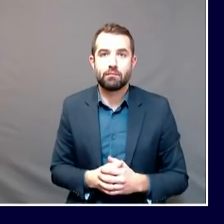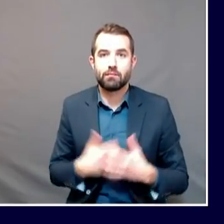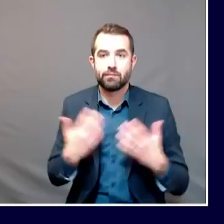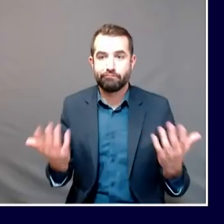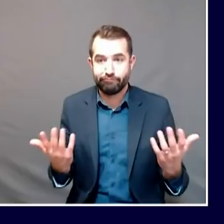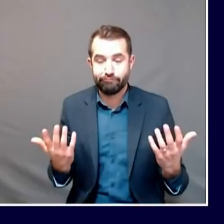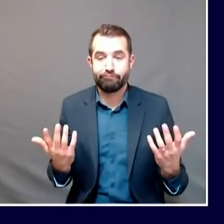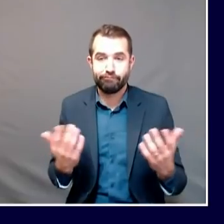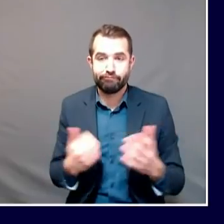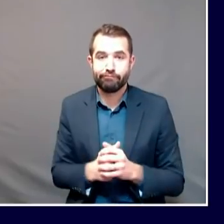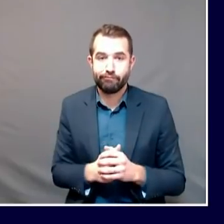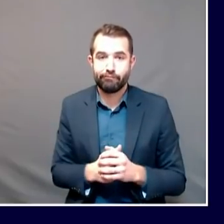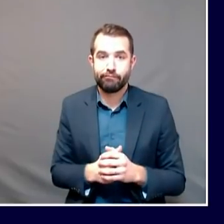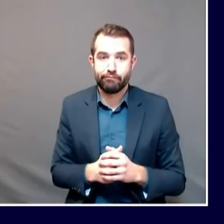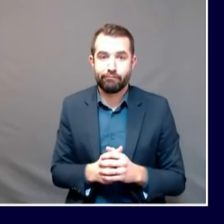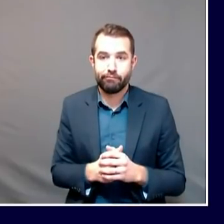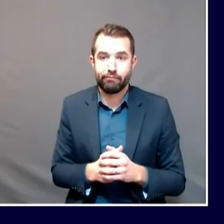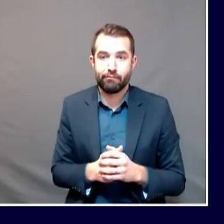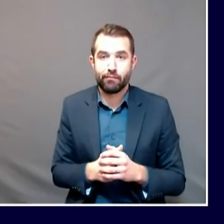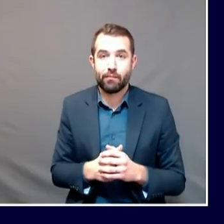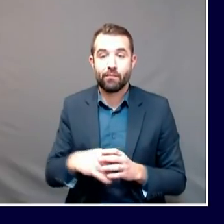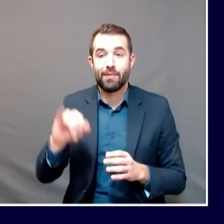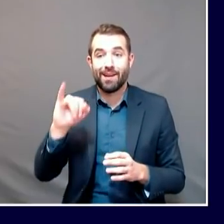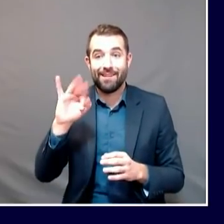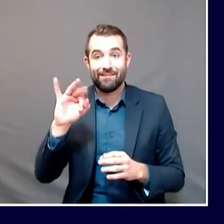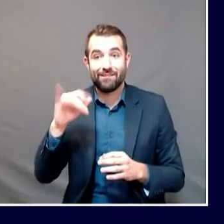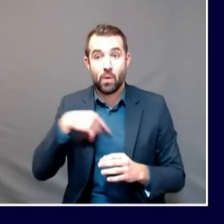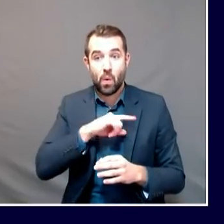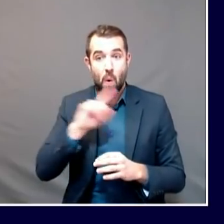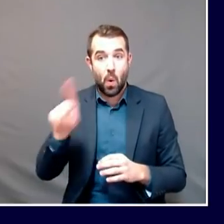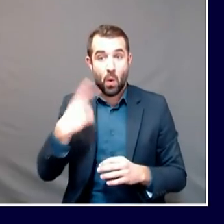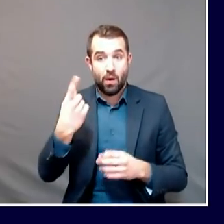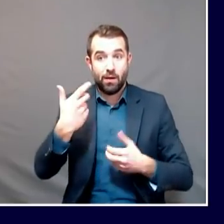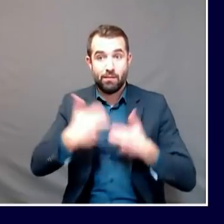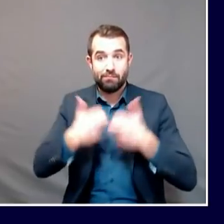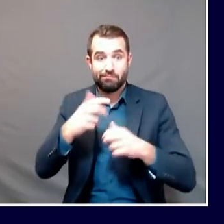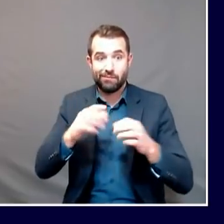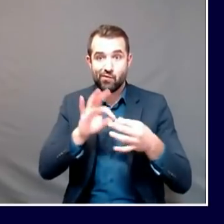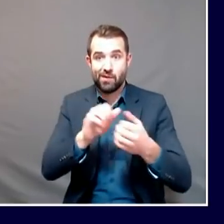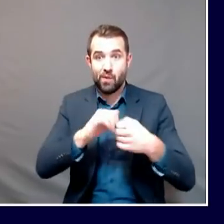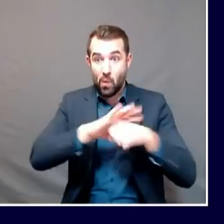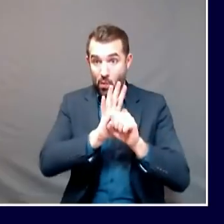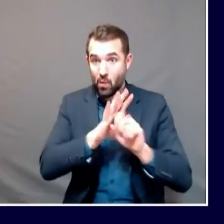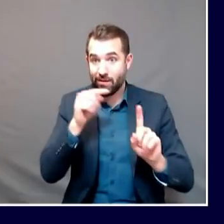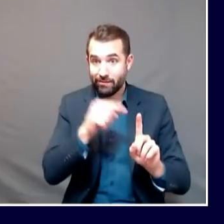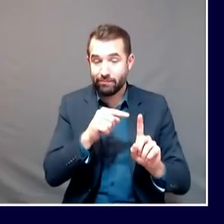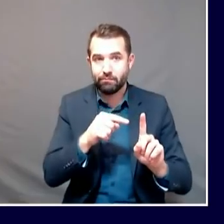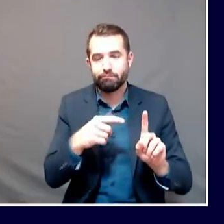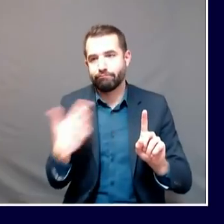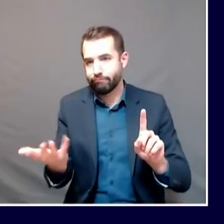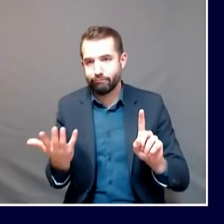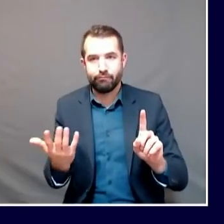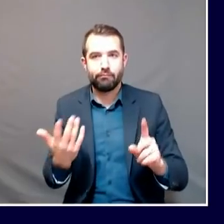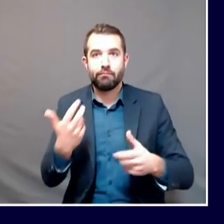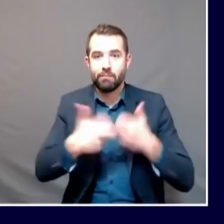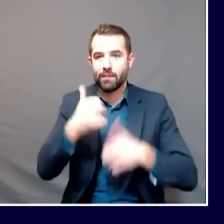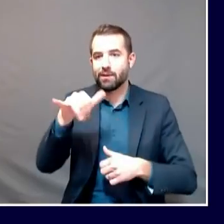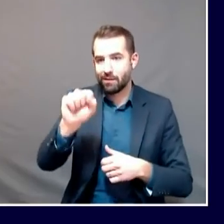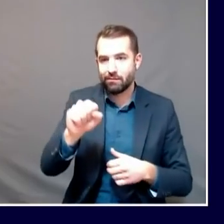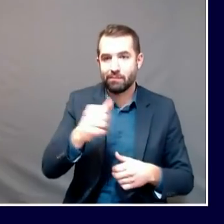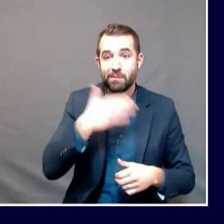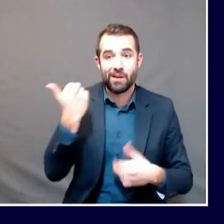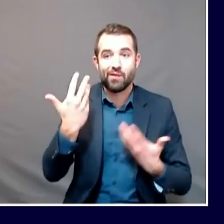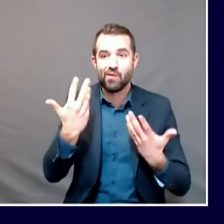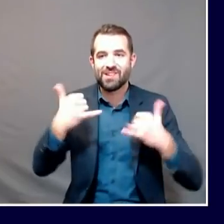focused on, the best thing to do would be to stay home and stay within your pod. I recognize, though, that that is not something